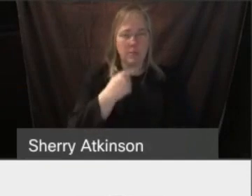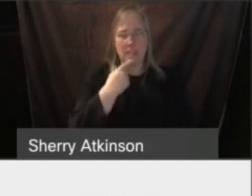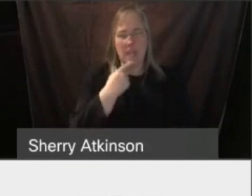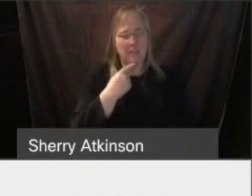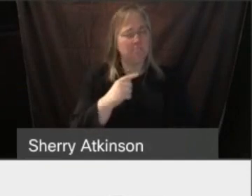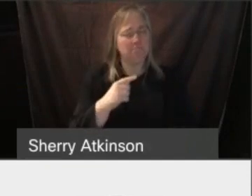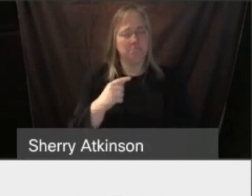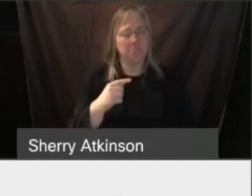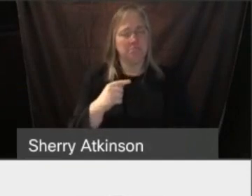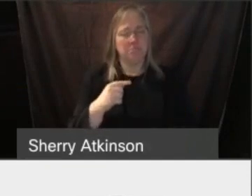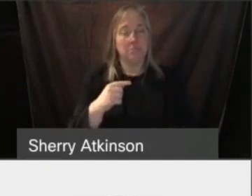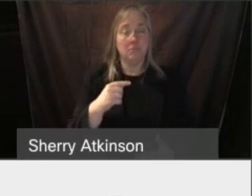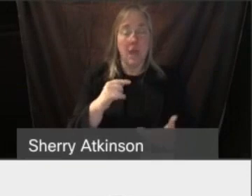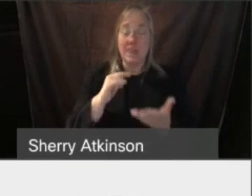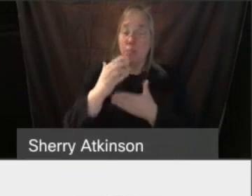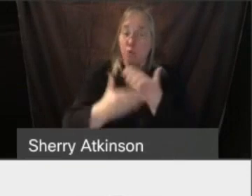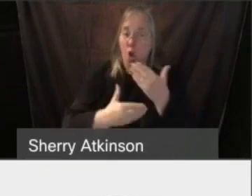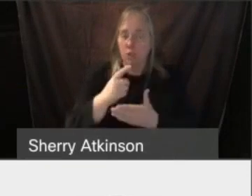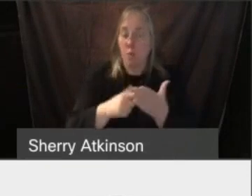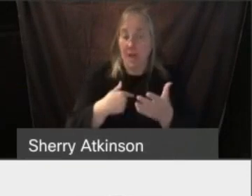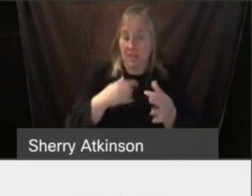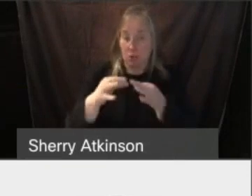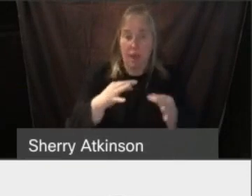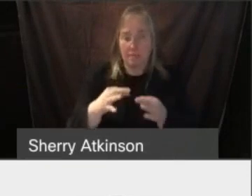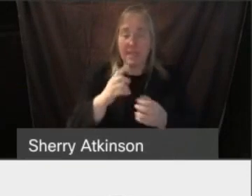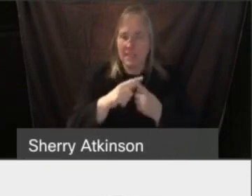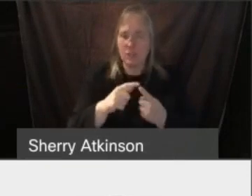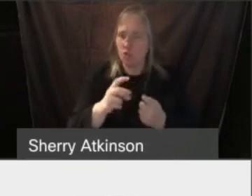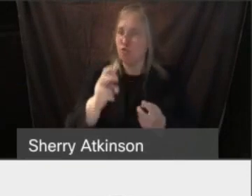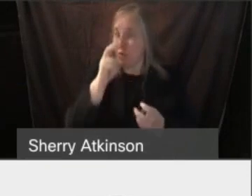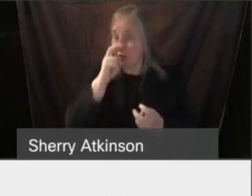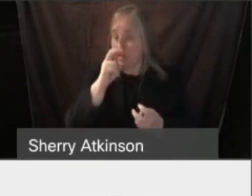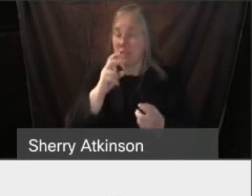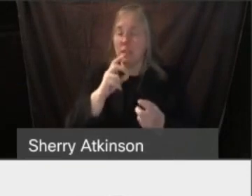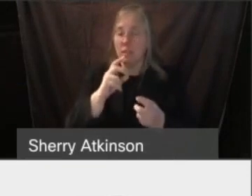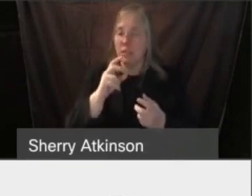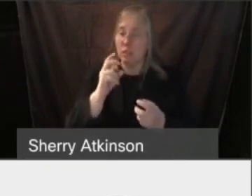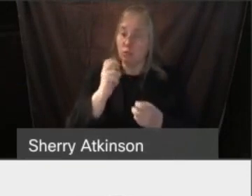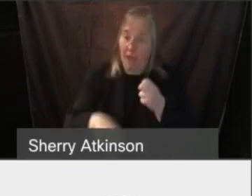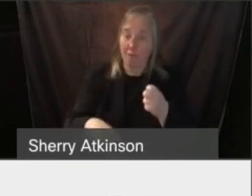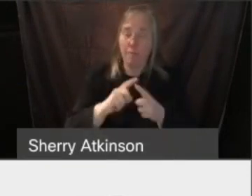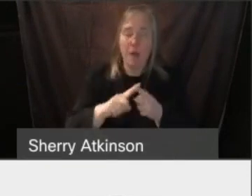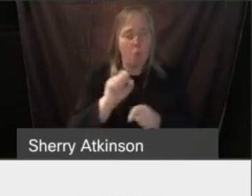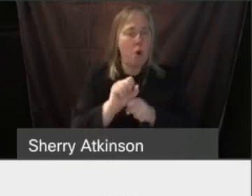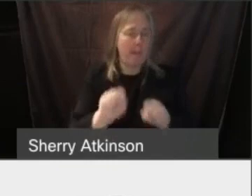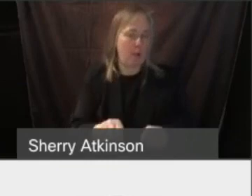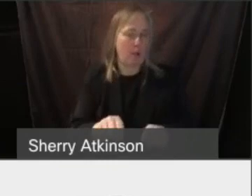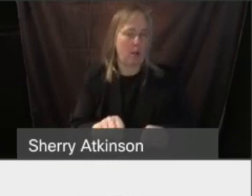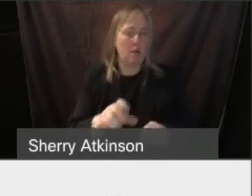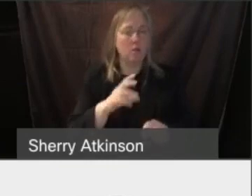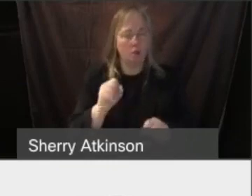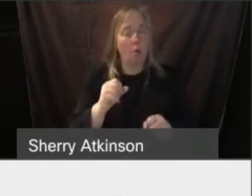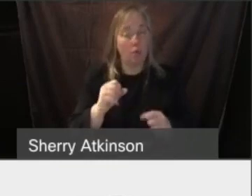been the process is what I describe as rigorous but workable. So there's a very